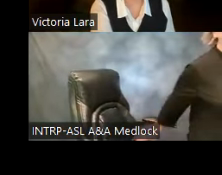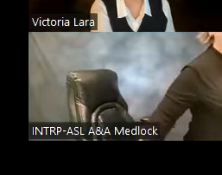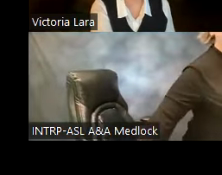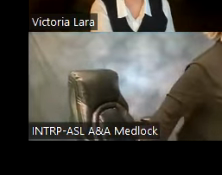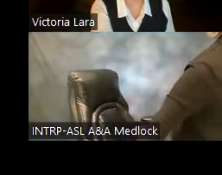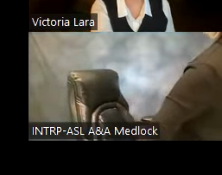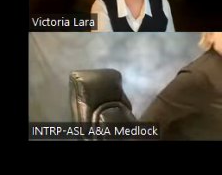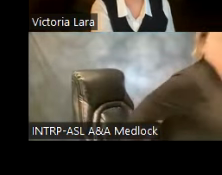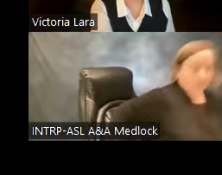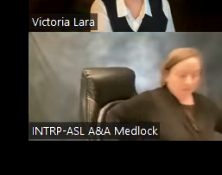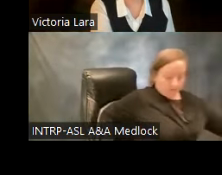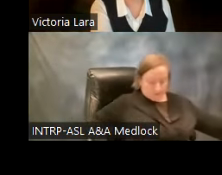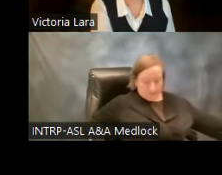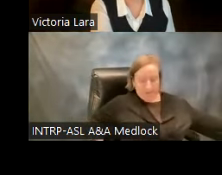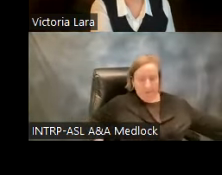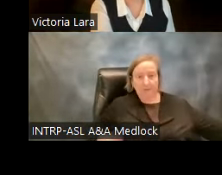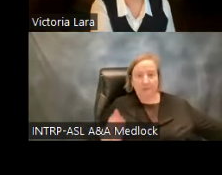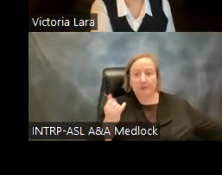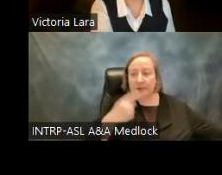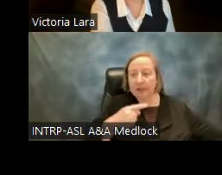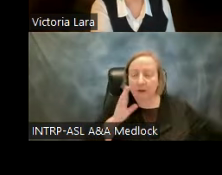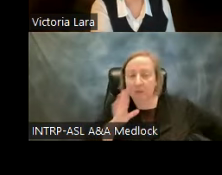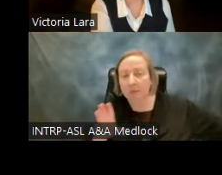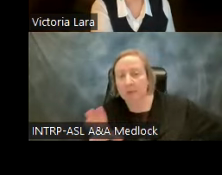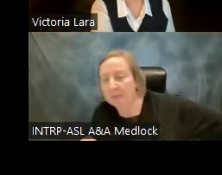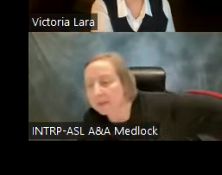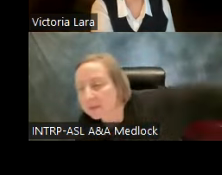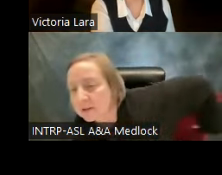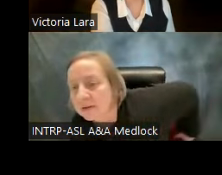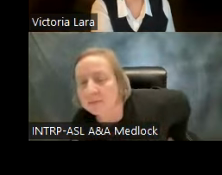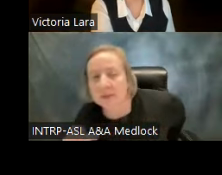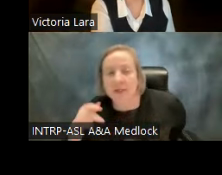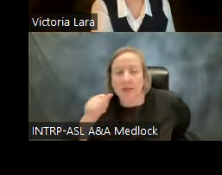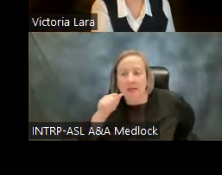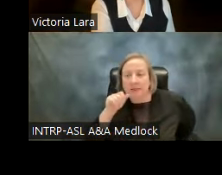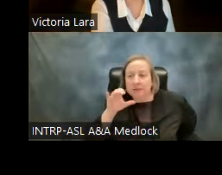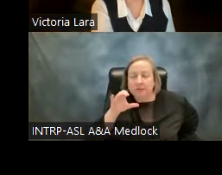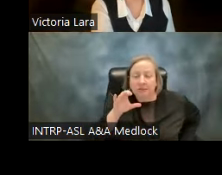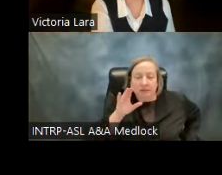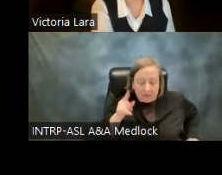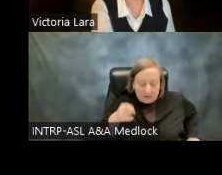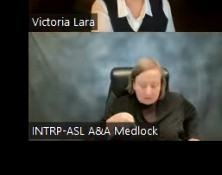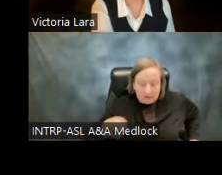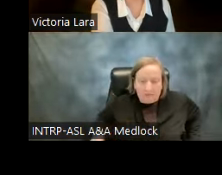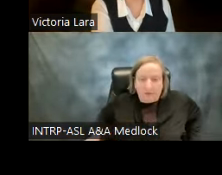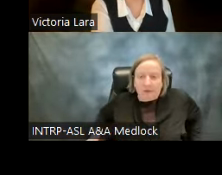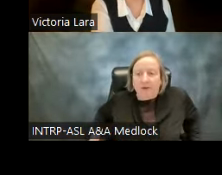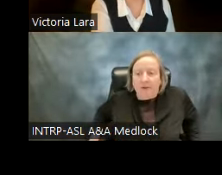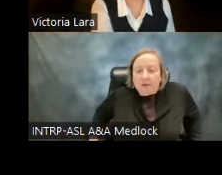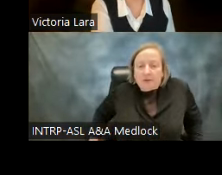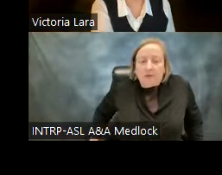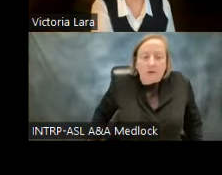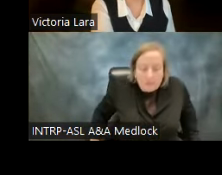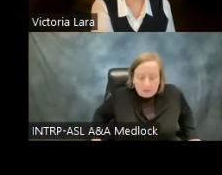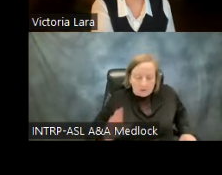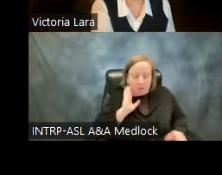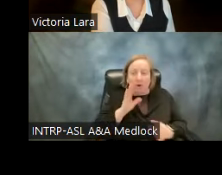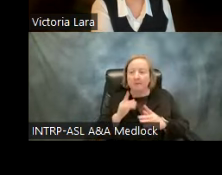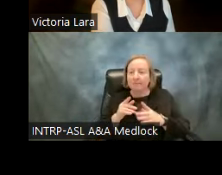next meetings of the PAC, of the Police Accountability Commission, excuse me. Specifically, we'd like to highlight the Subcommittee on